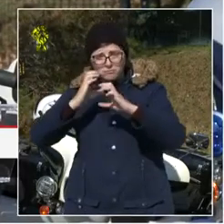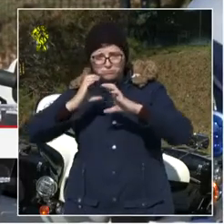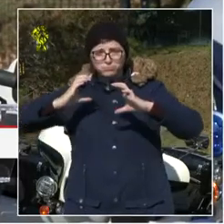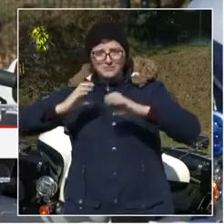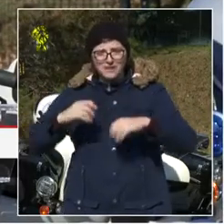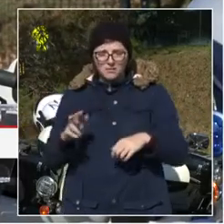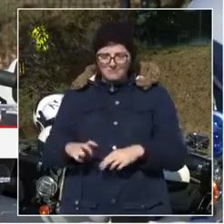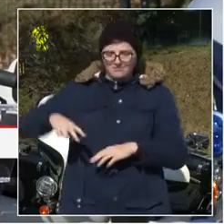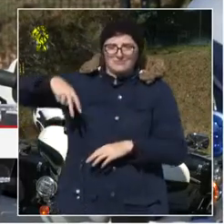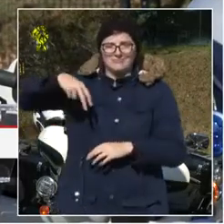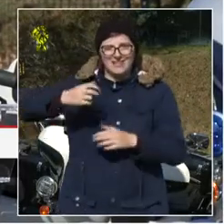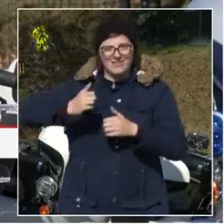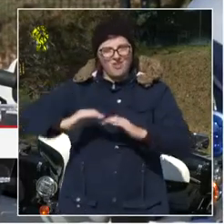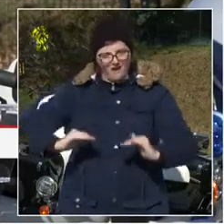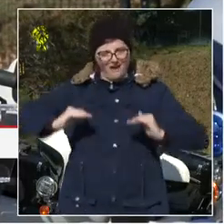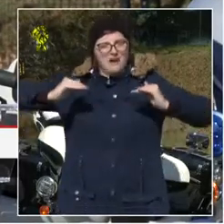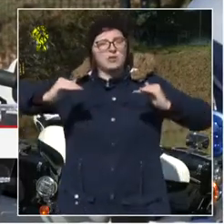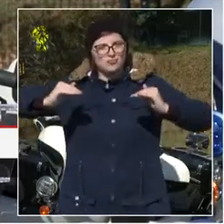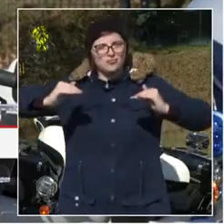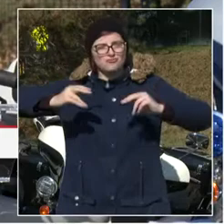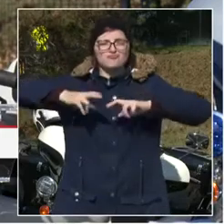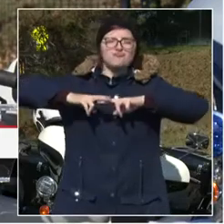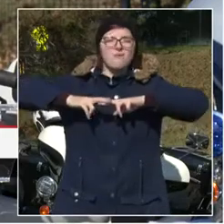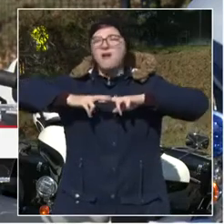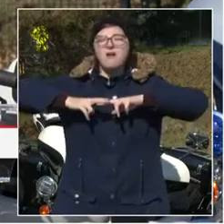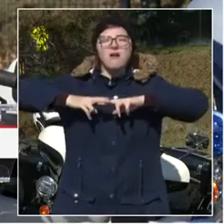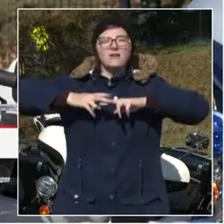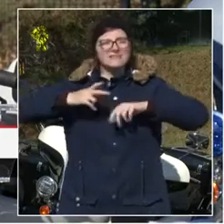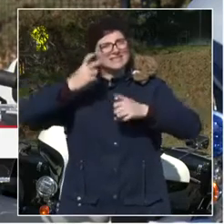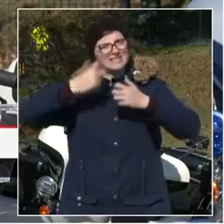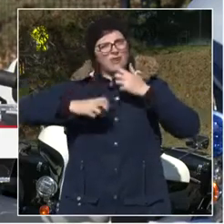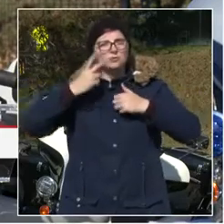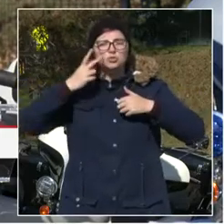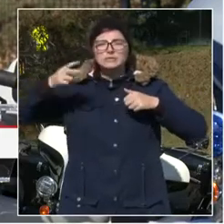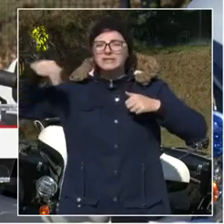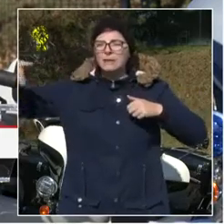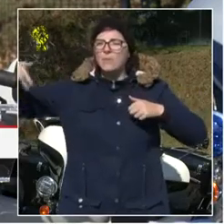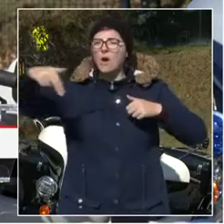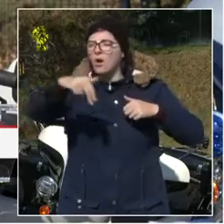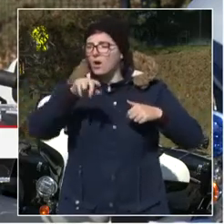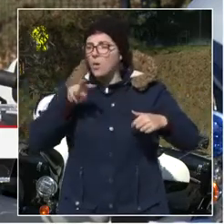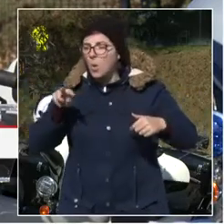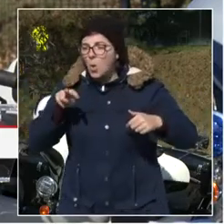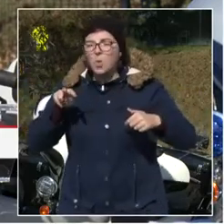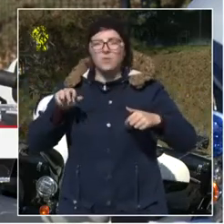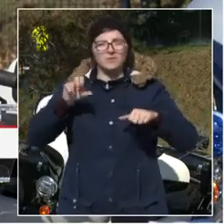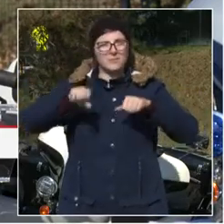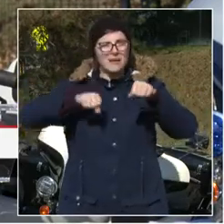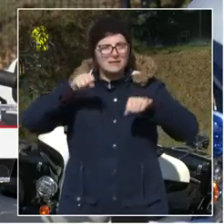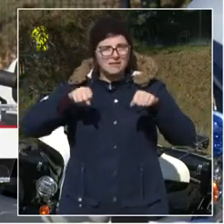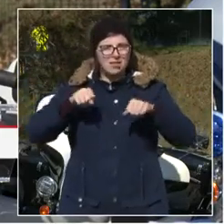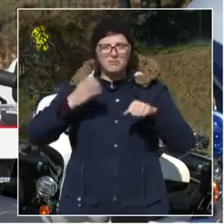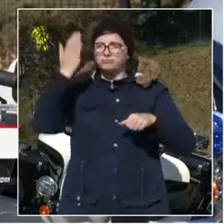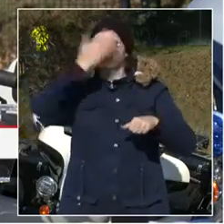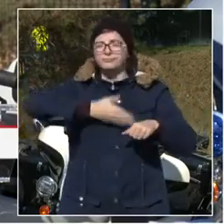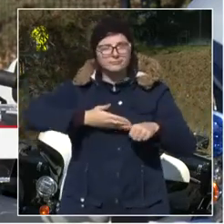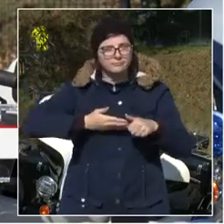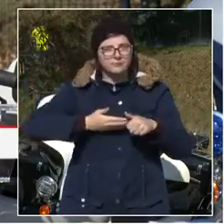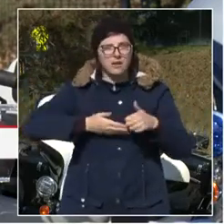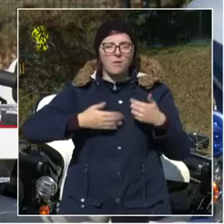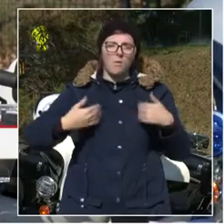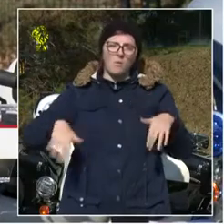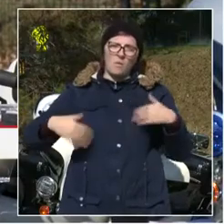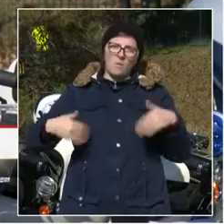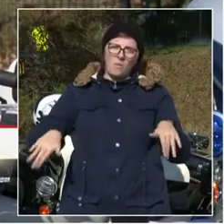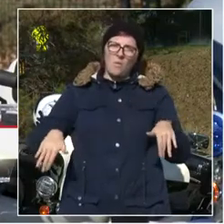sit higher off the ground, so drivers, they have a harder time seeing pedestrians and bicyclists, and increasing likelihood of